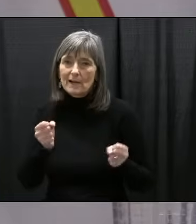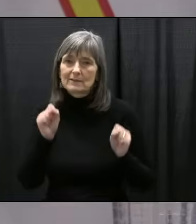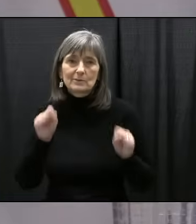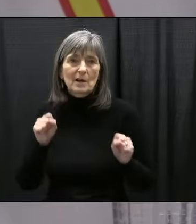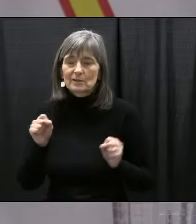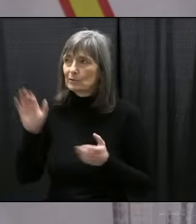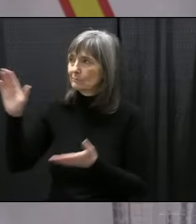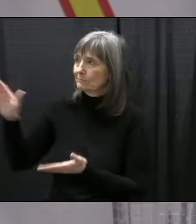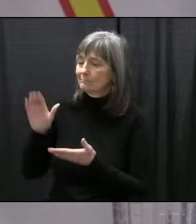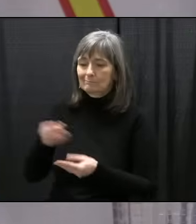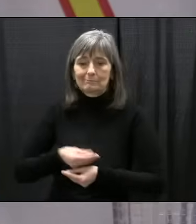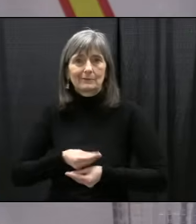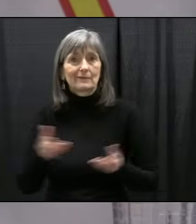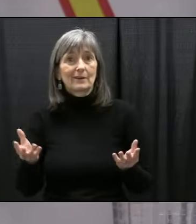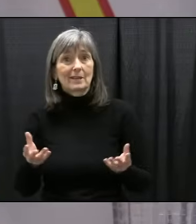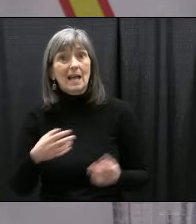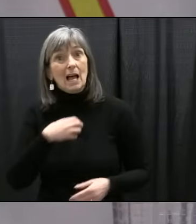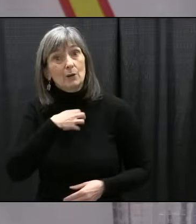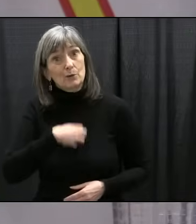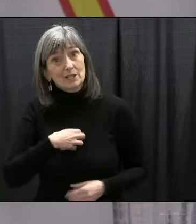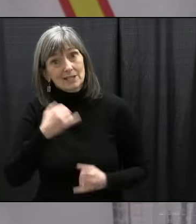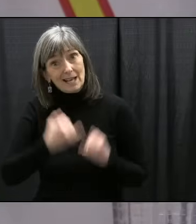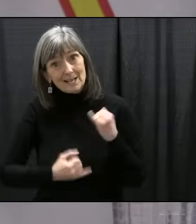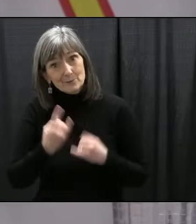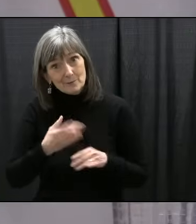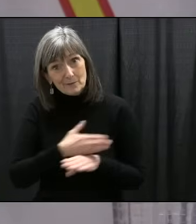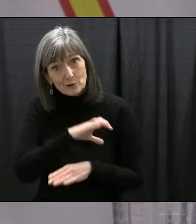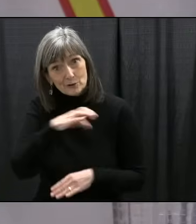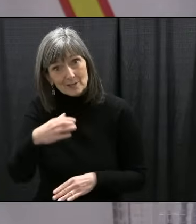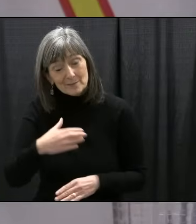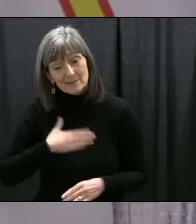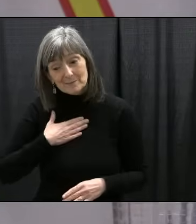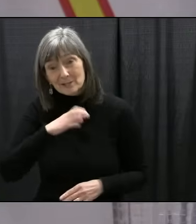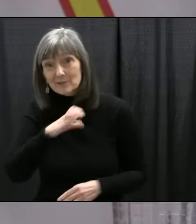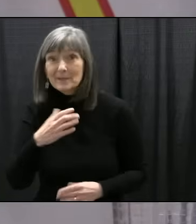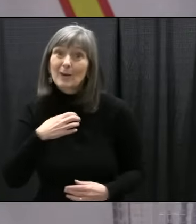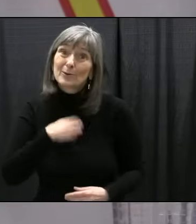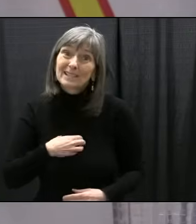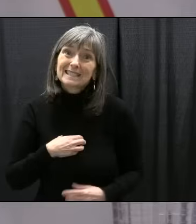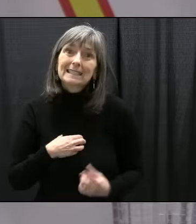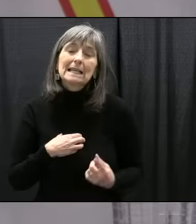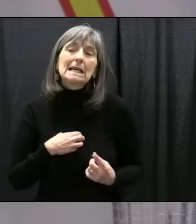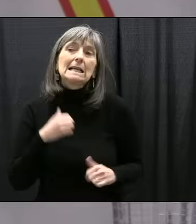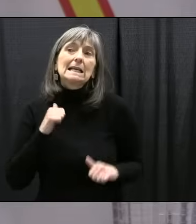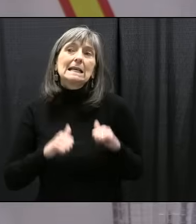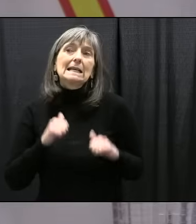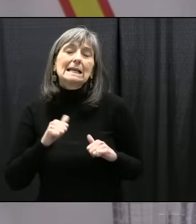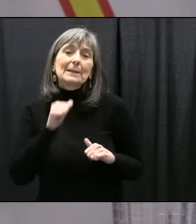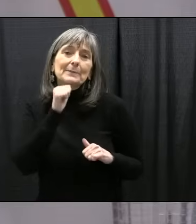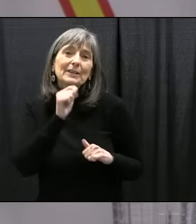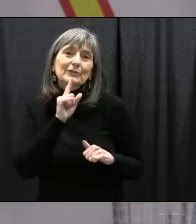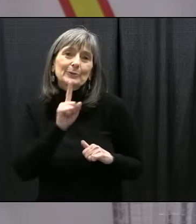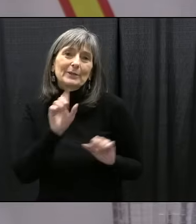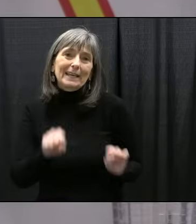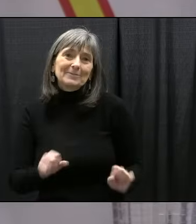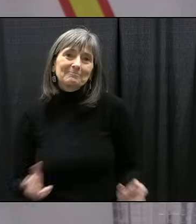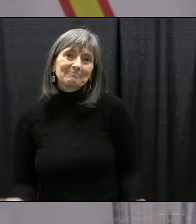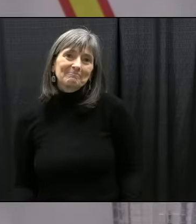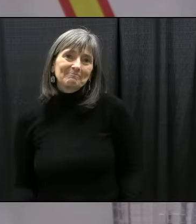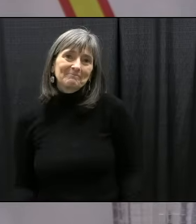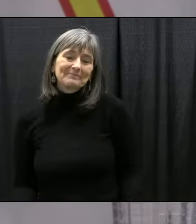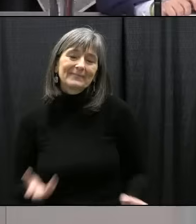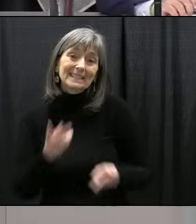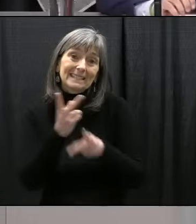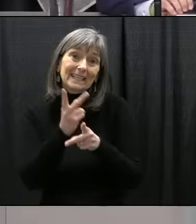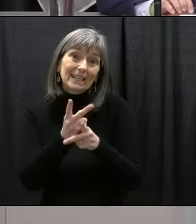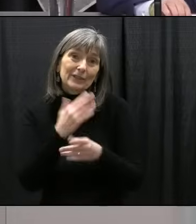thanks. I wish I could say that this will be the last one before Christmas and wish you all a very Merry Christmas, but I'm not sure that that's a reasonable prediction right now. So